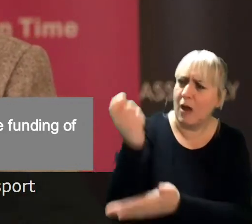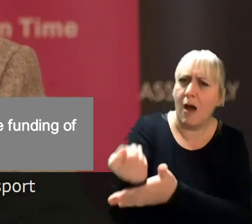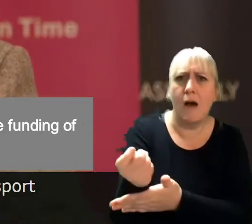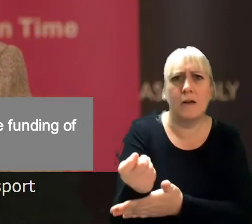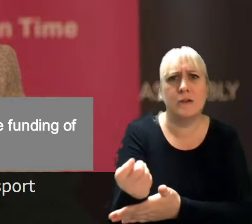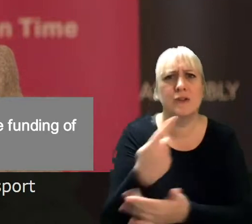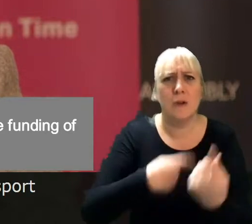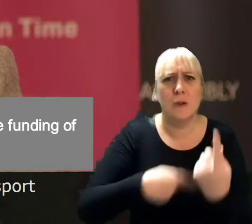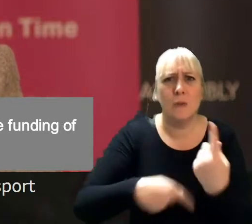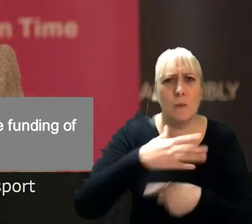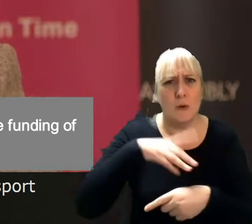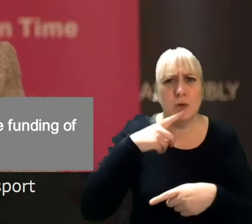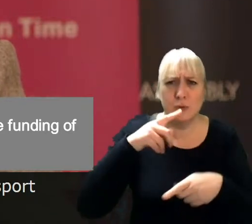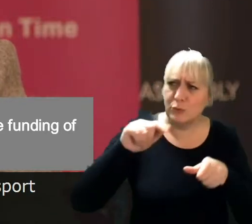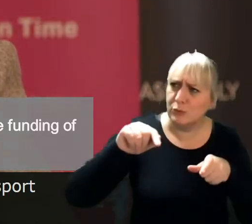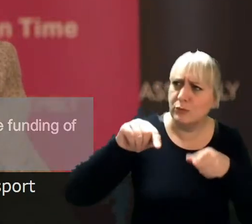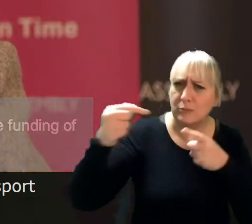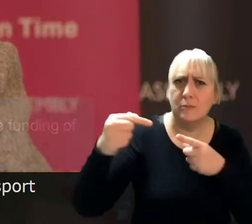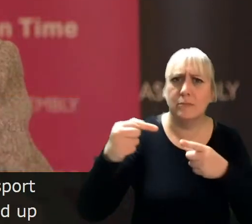Mr. Mayor.